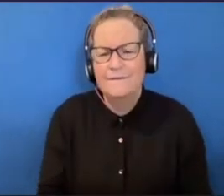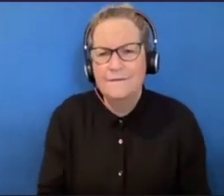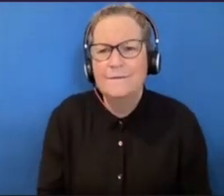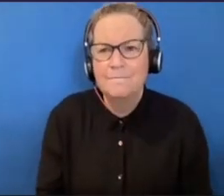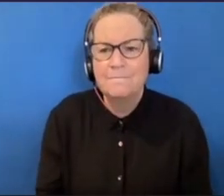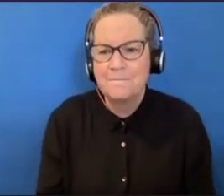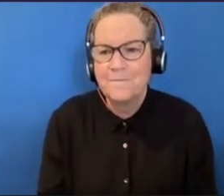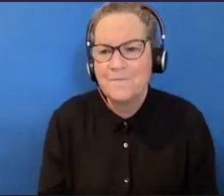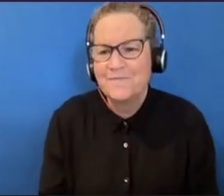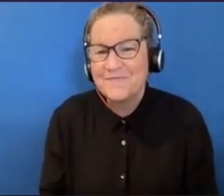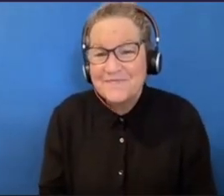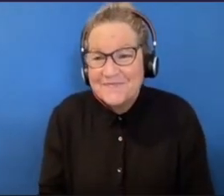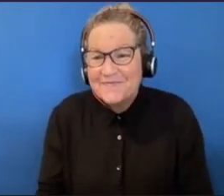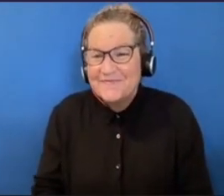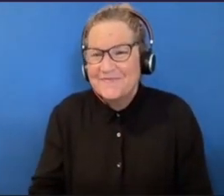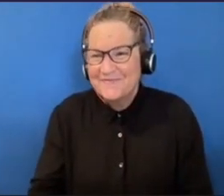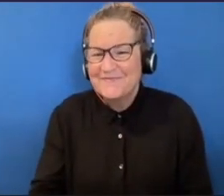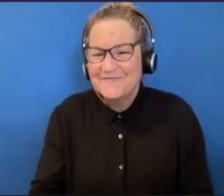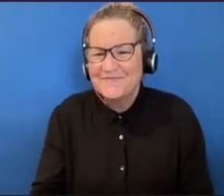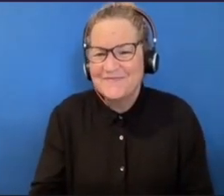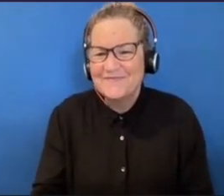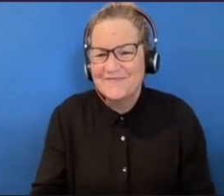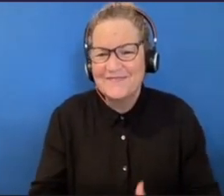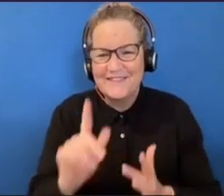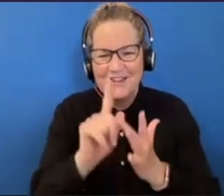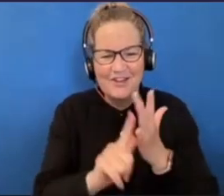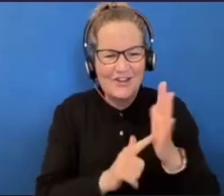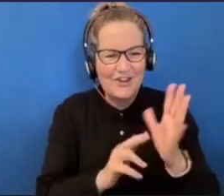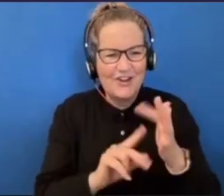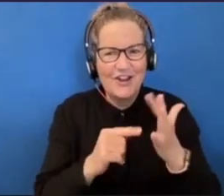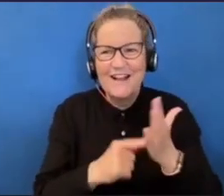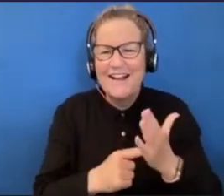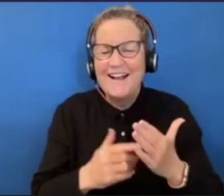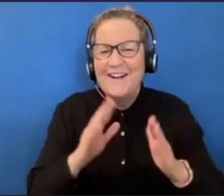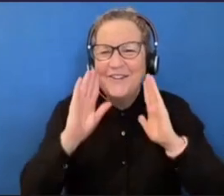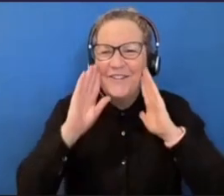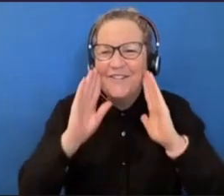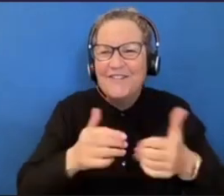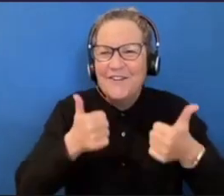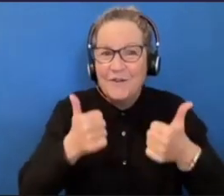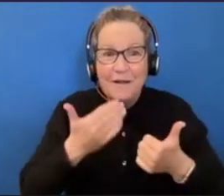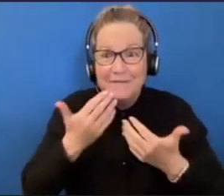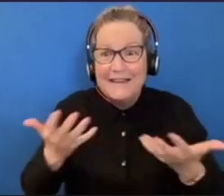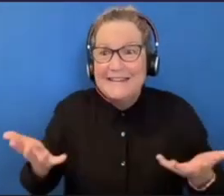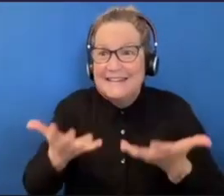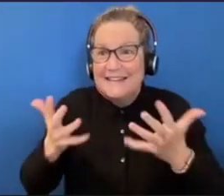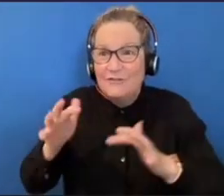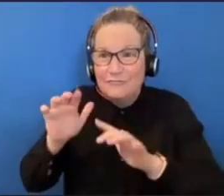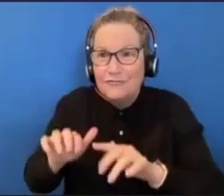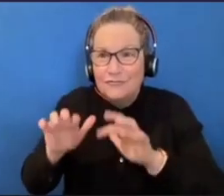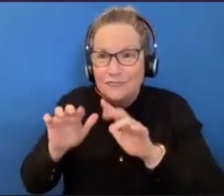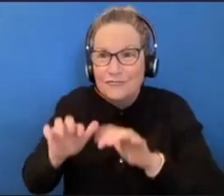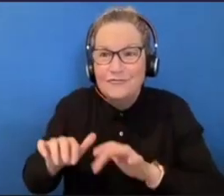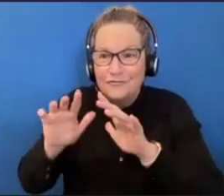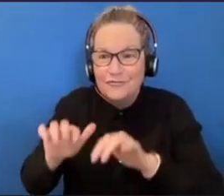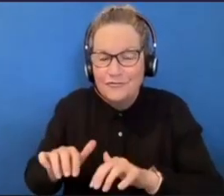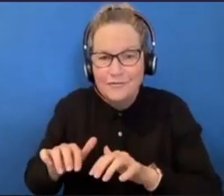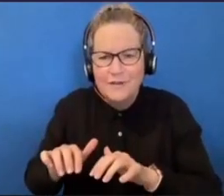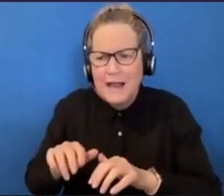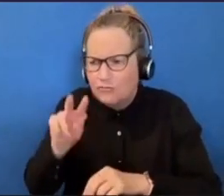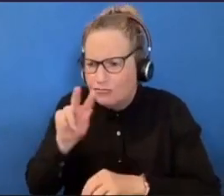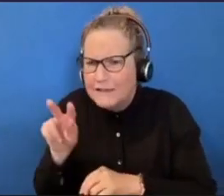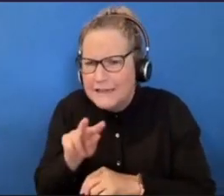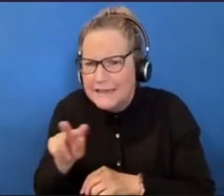Wonderful. Great. Well, you just continue to write them and read them. And I really encourage people to write these down for yourselves,